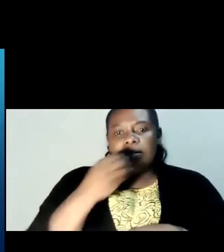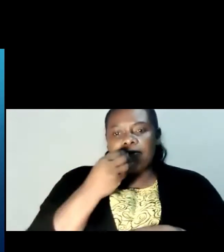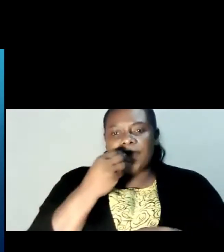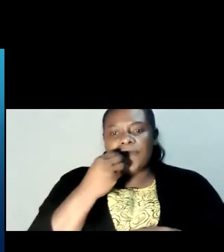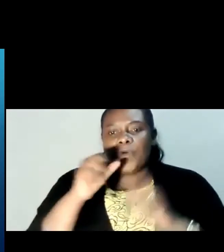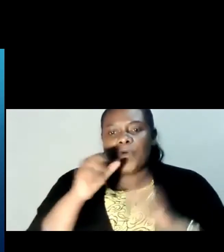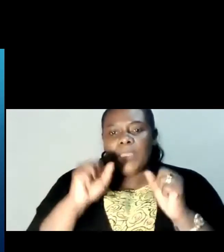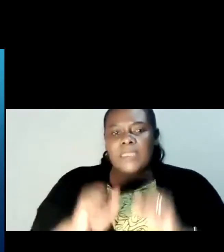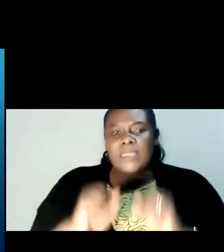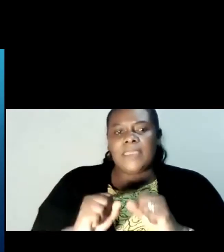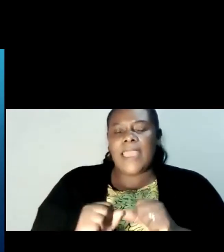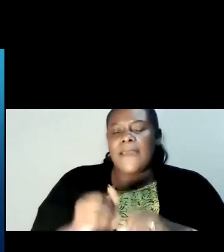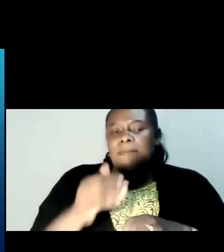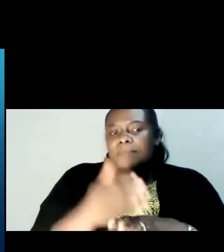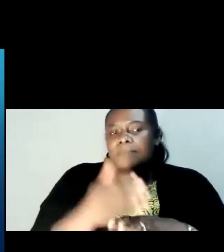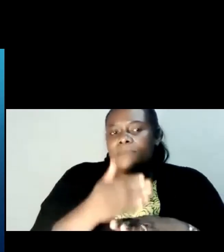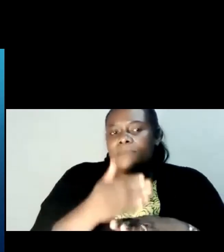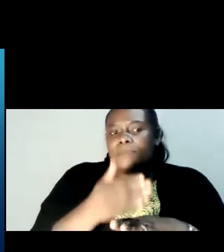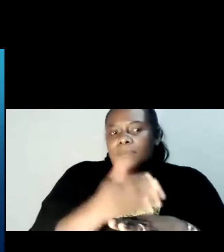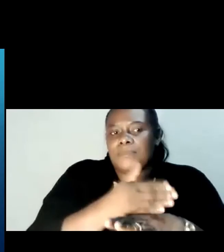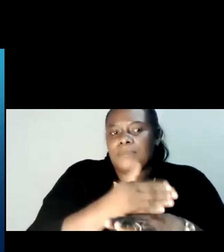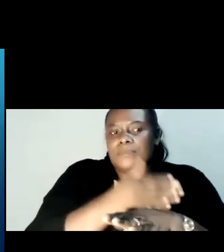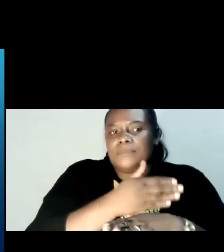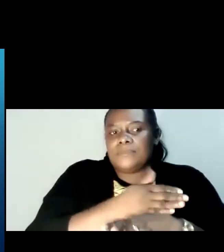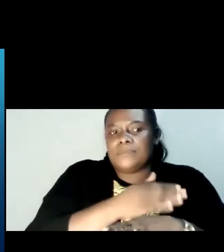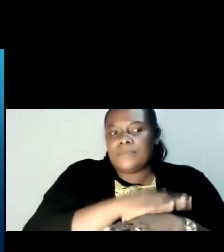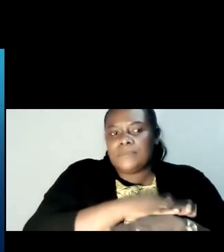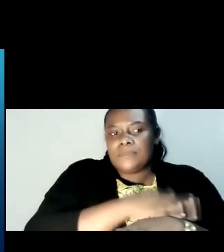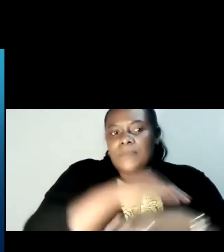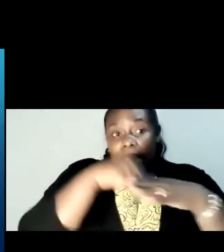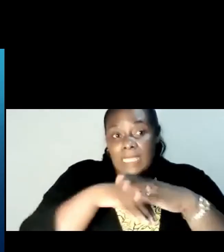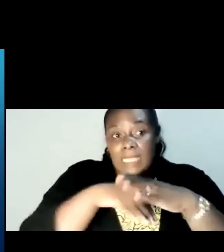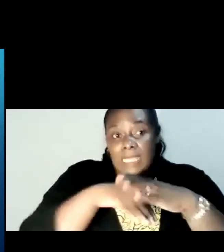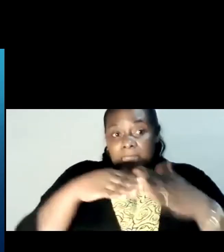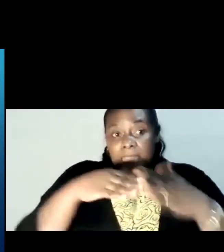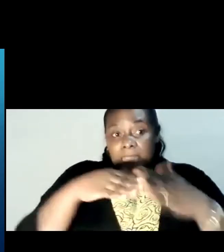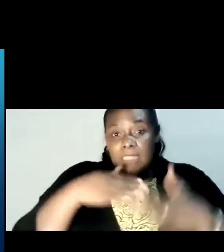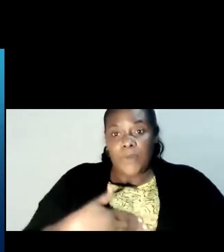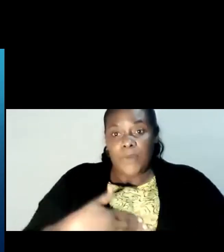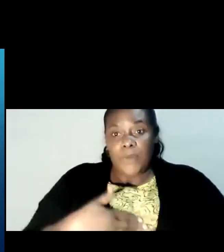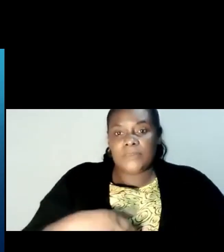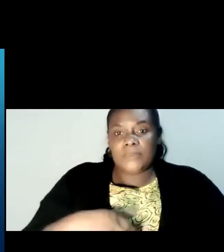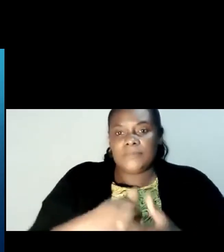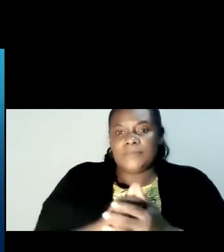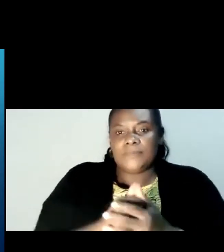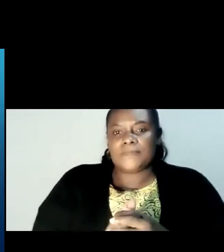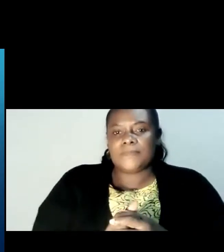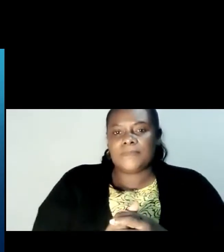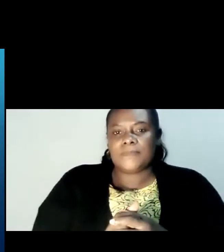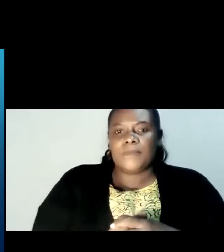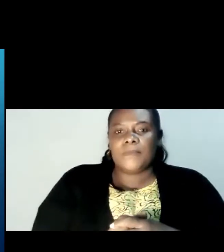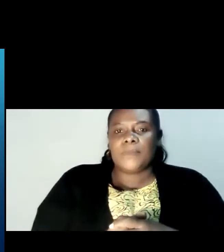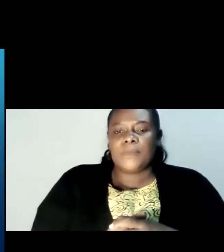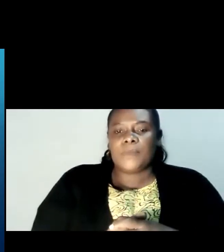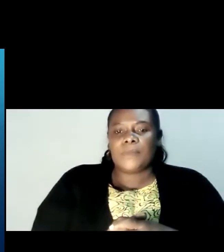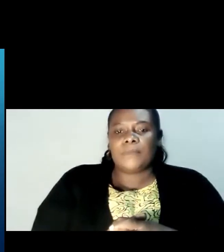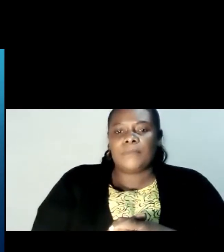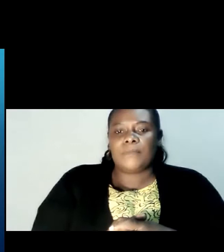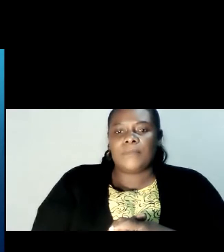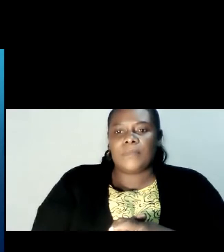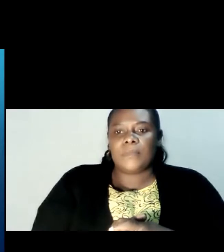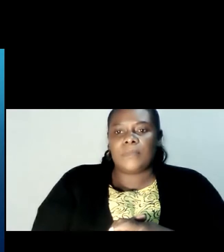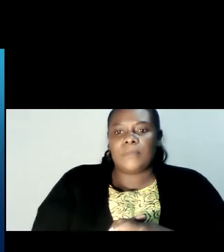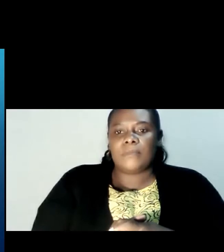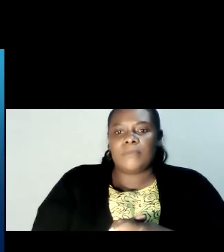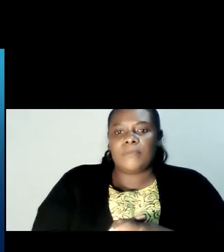of fat, or what we would call plaque in the arteries. So this is an artery which is supposed to transport blood